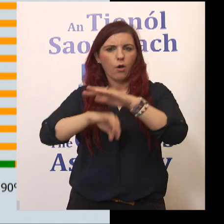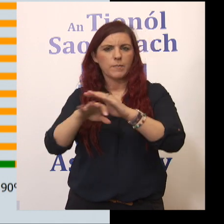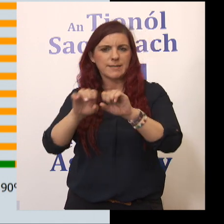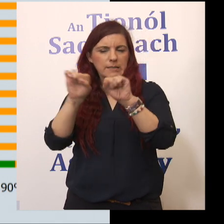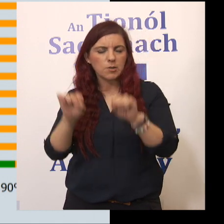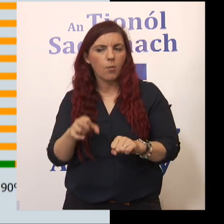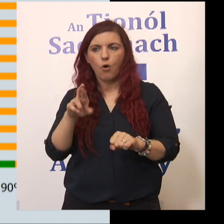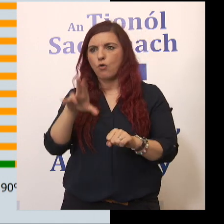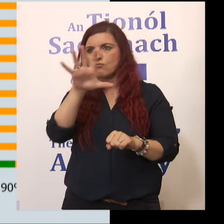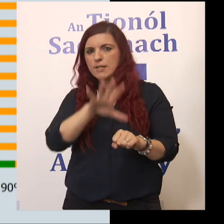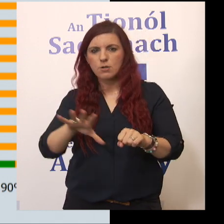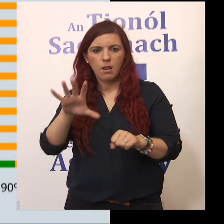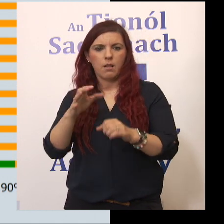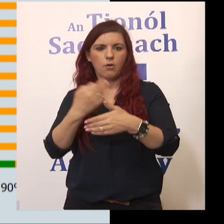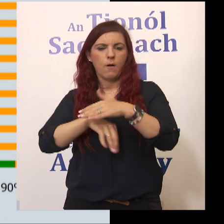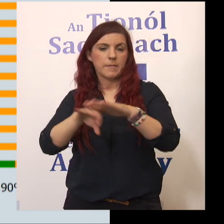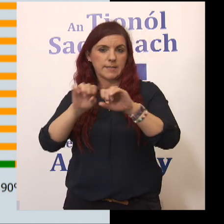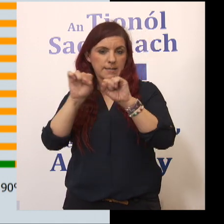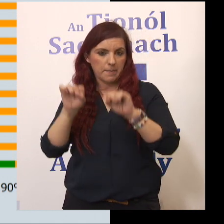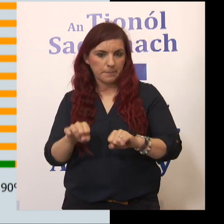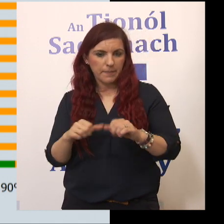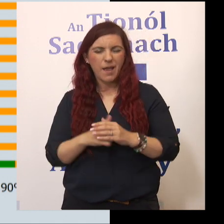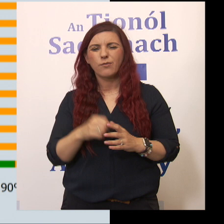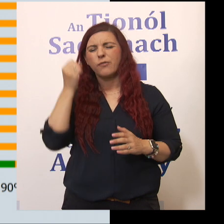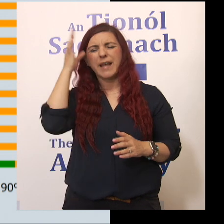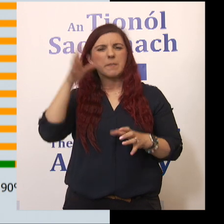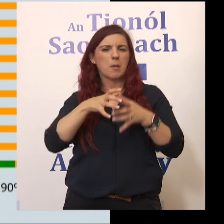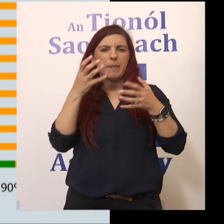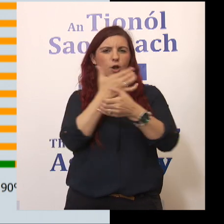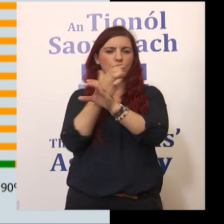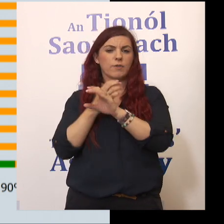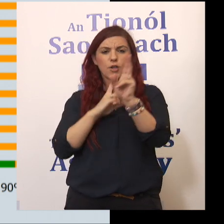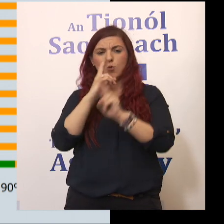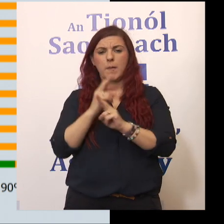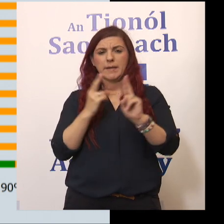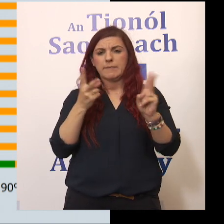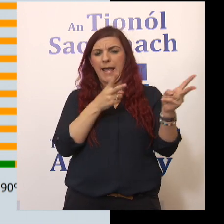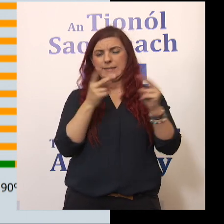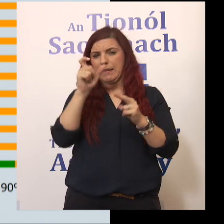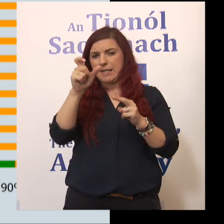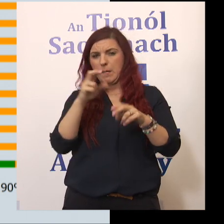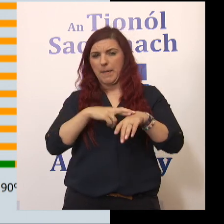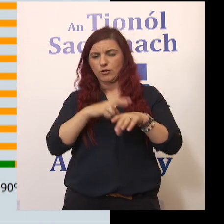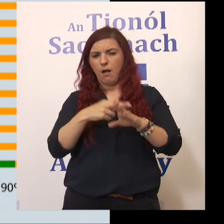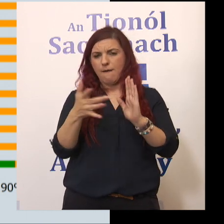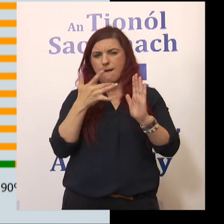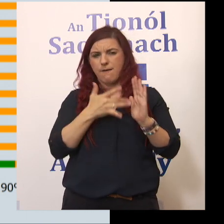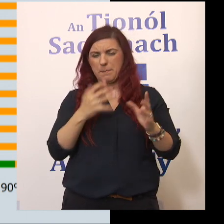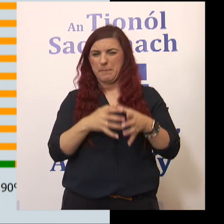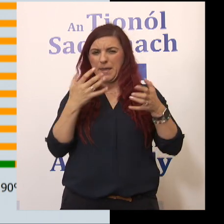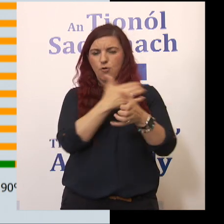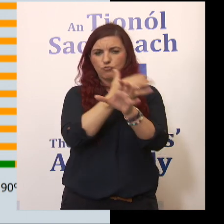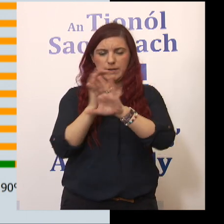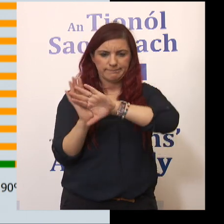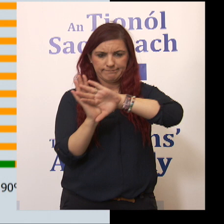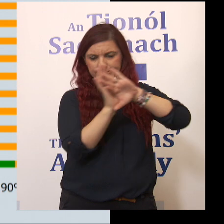system. And forget about the big countries, right? I probably should have edited this chart a little bit better. We can, let's forget